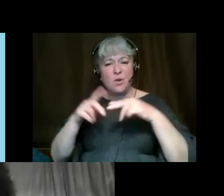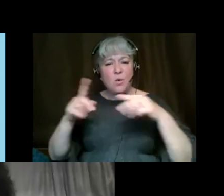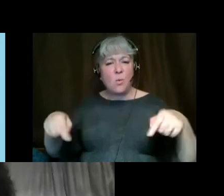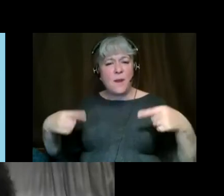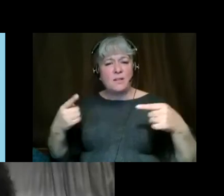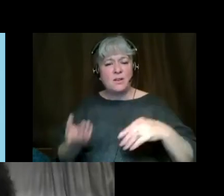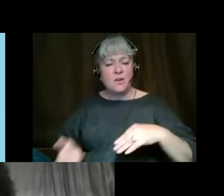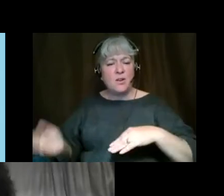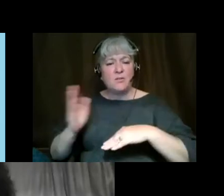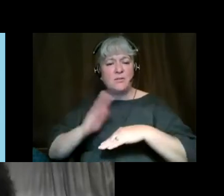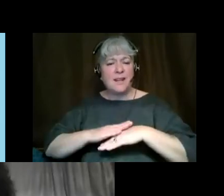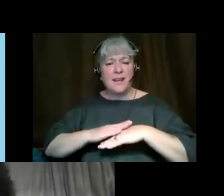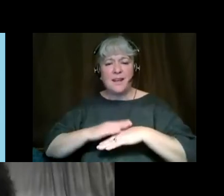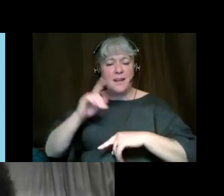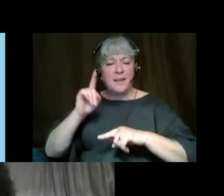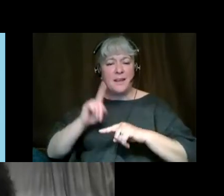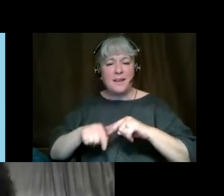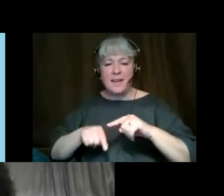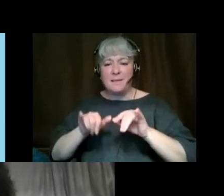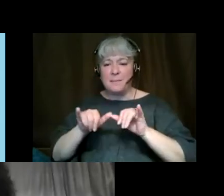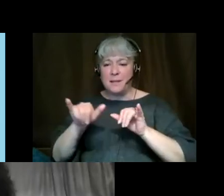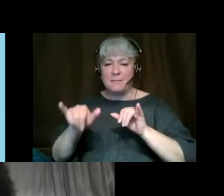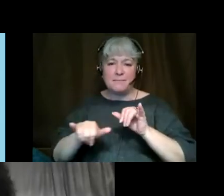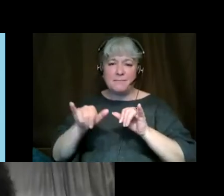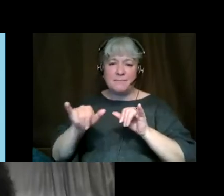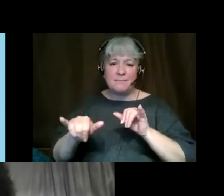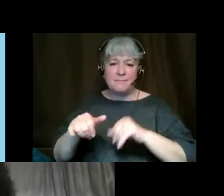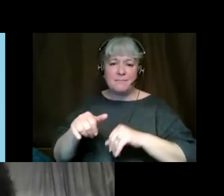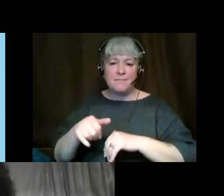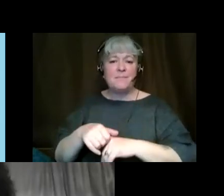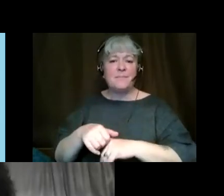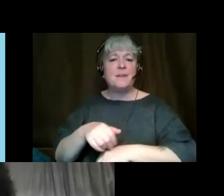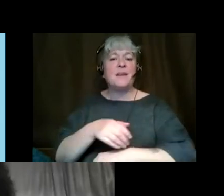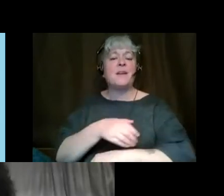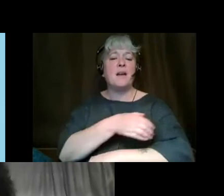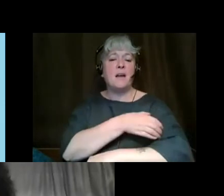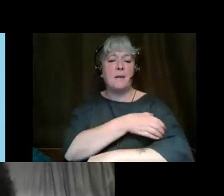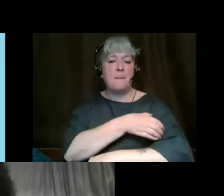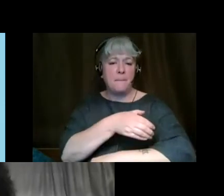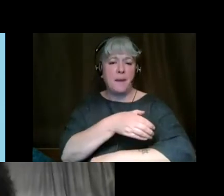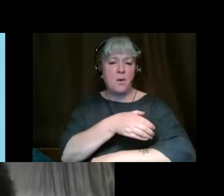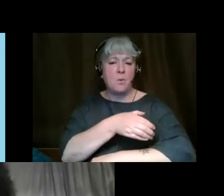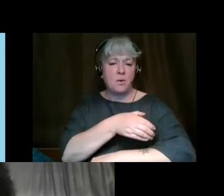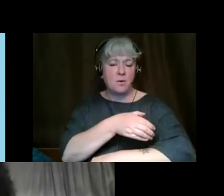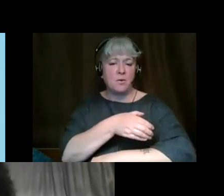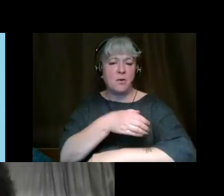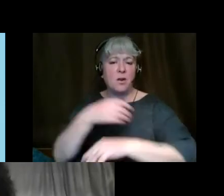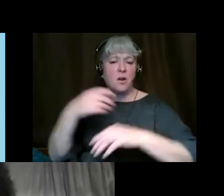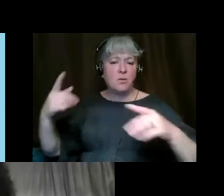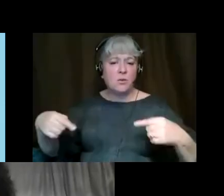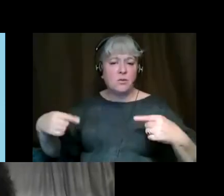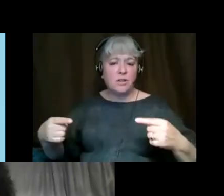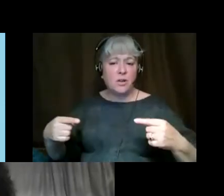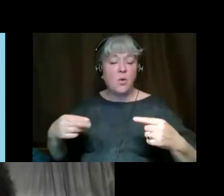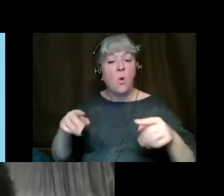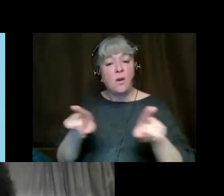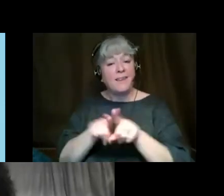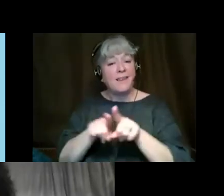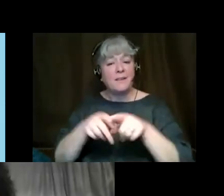be in a power chair or even a manual